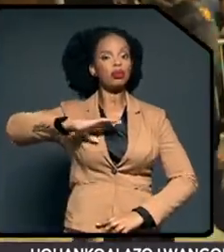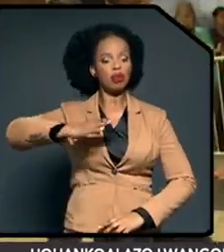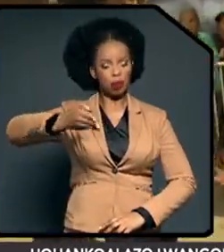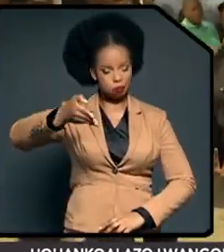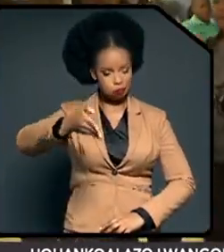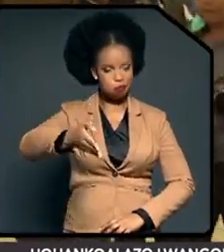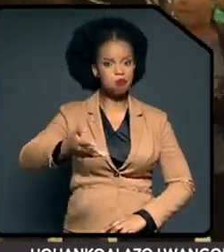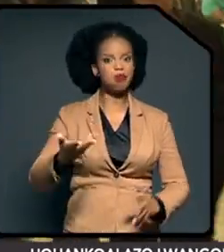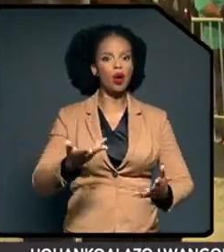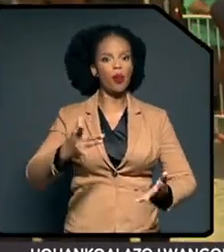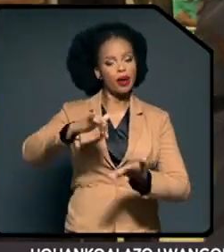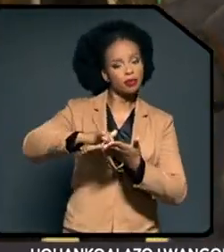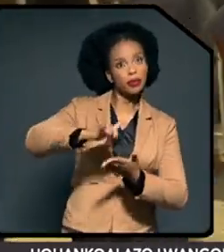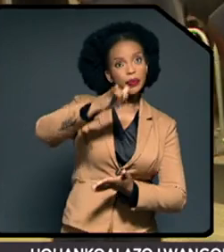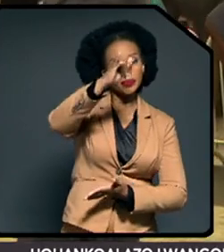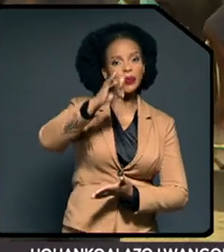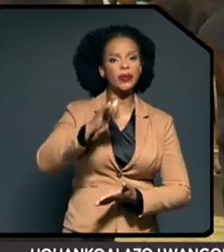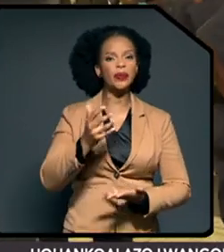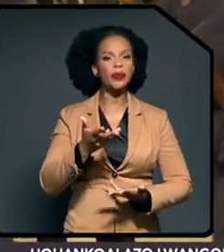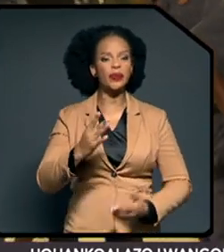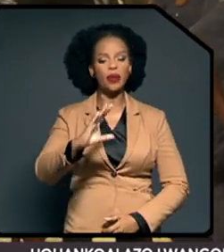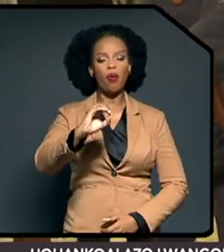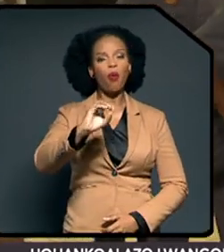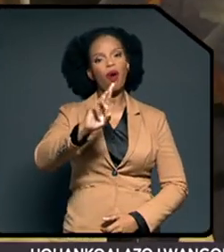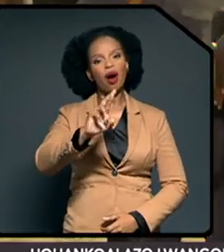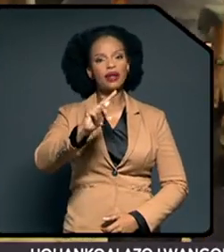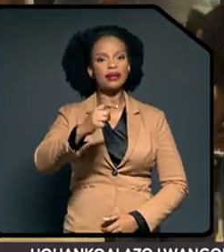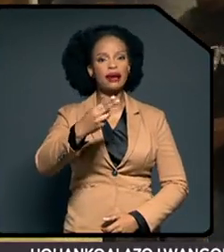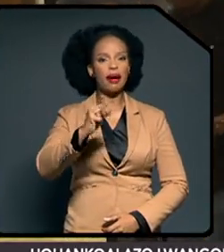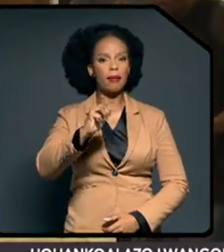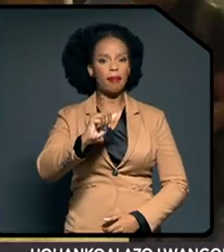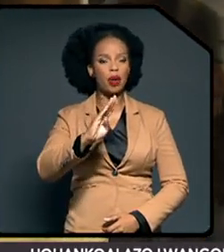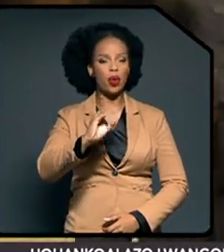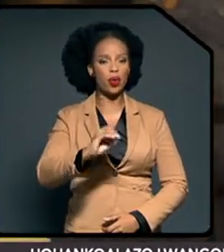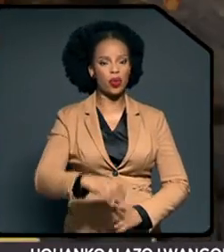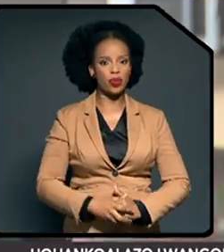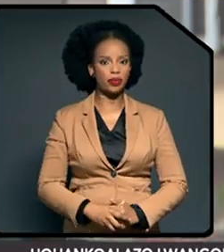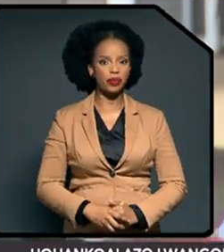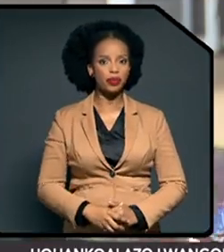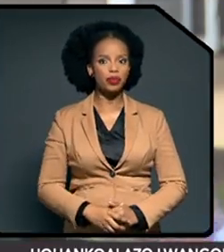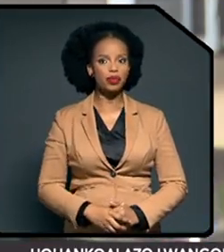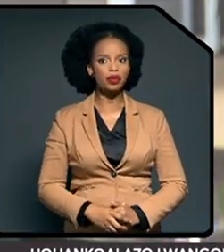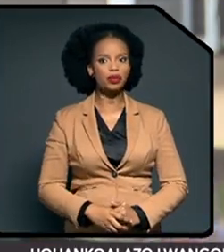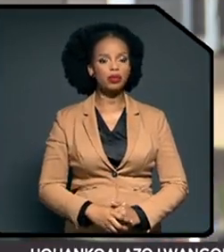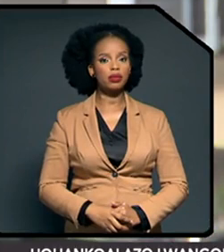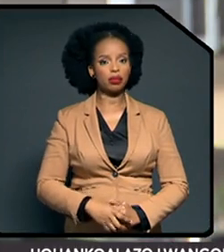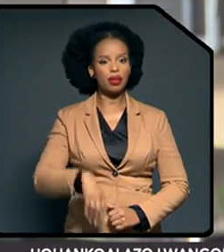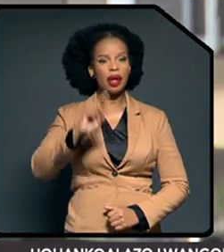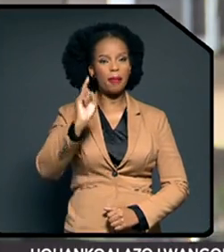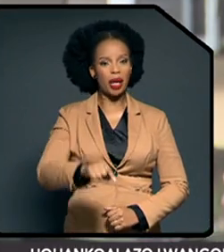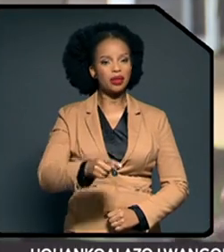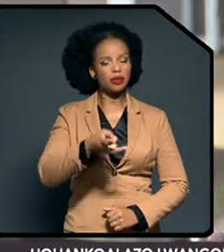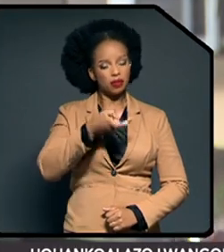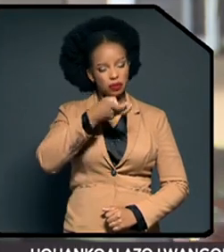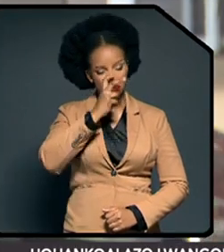kwisikhululo senqwelomoya samazwe ngamazwe i-OR Tambo. We must uphold and enforce the law. So